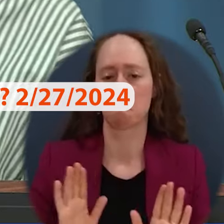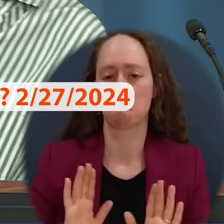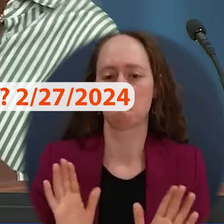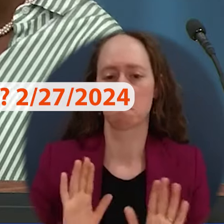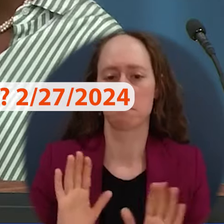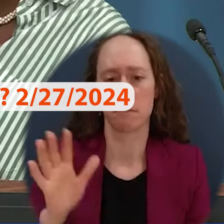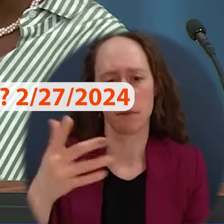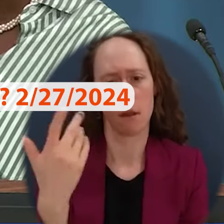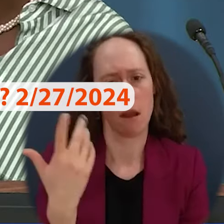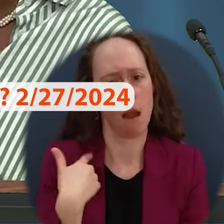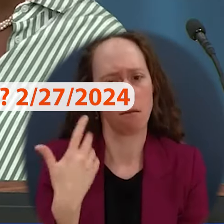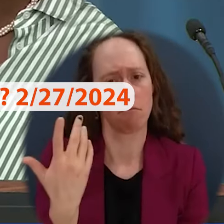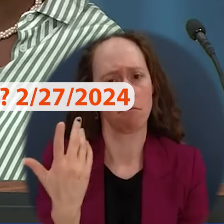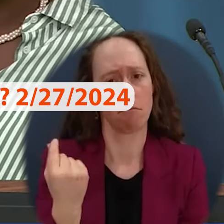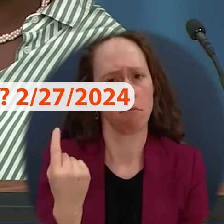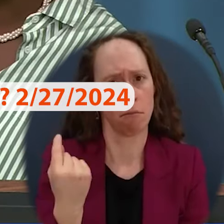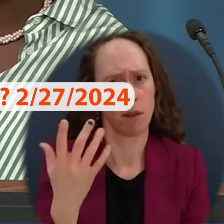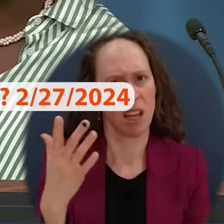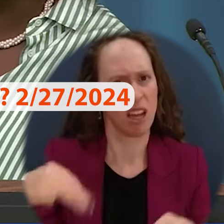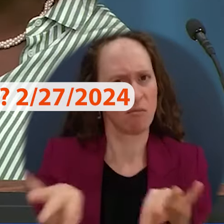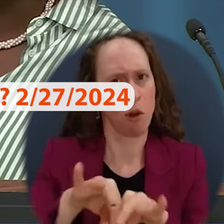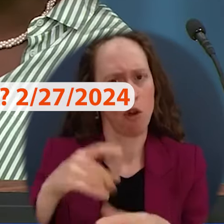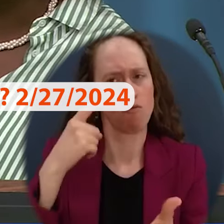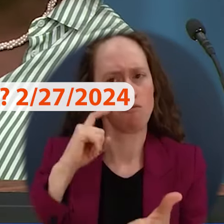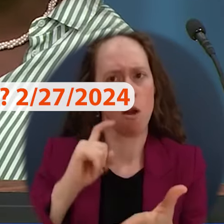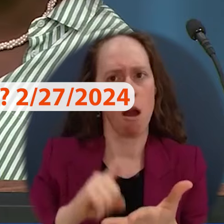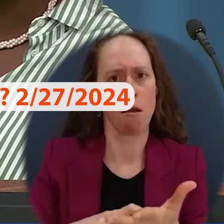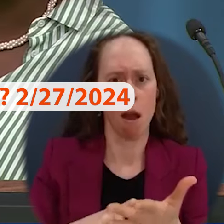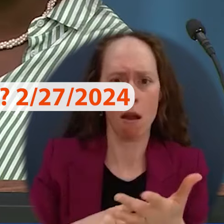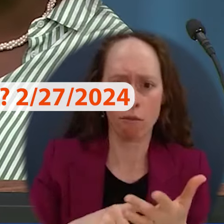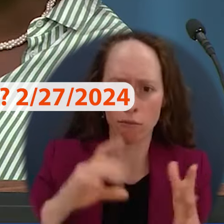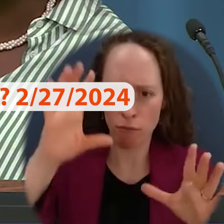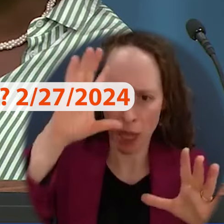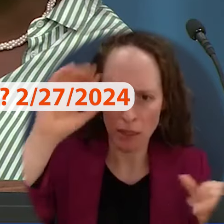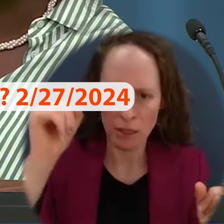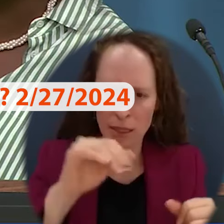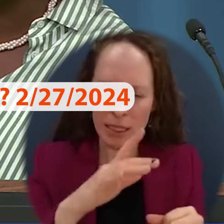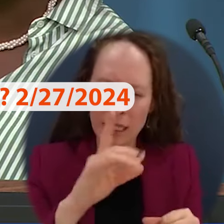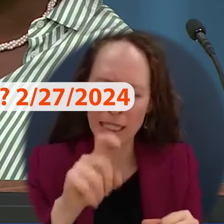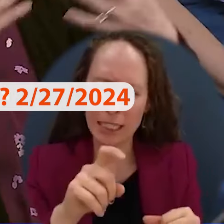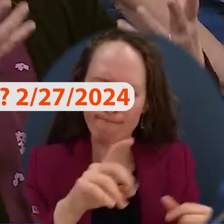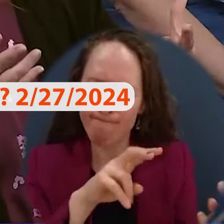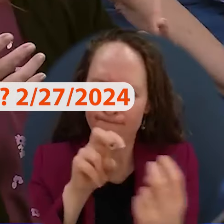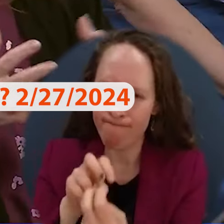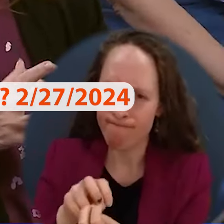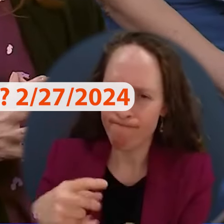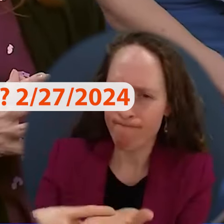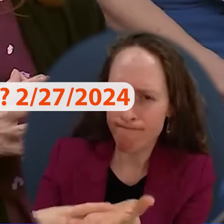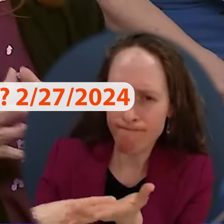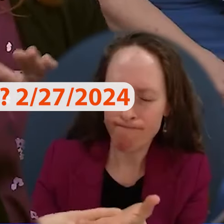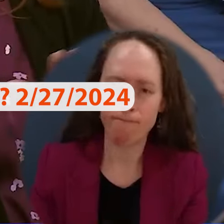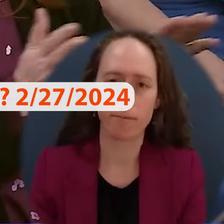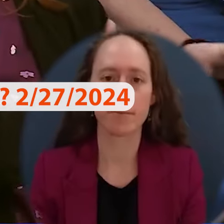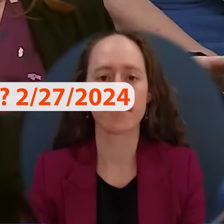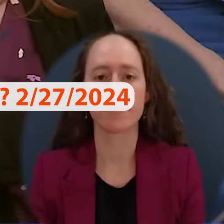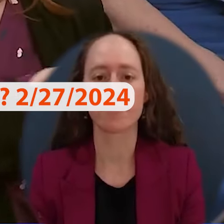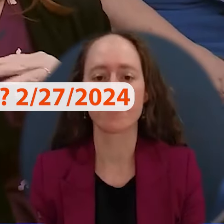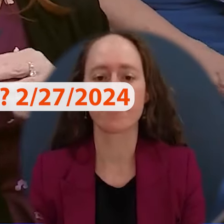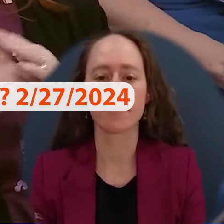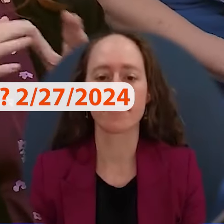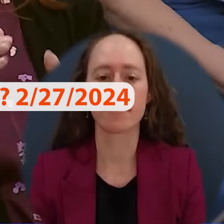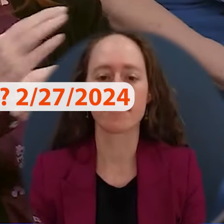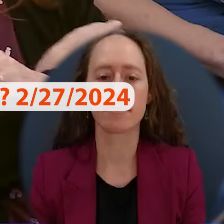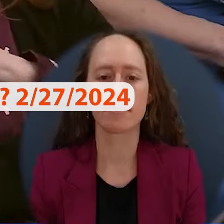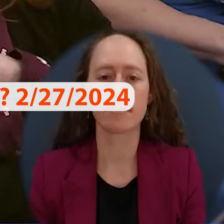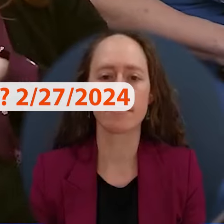that the president believed it was important to have a moment and to have a brief conversation. More like something that just came up today, not on the planned